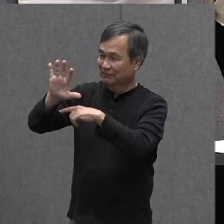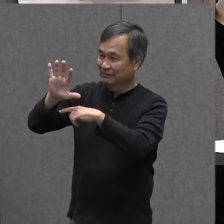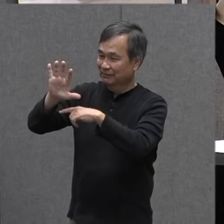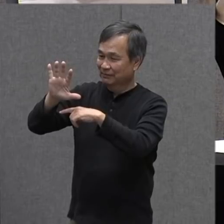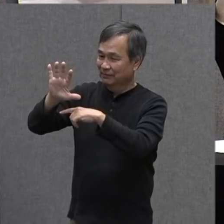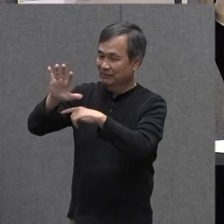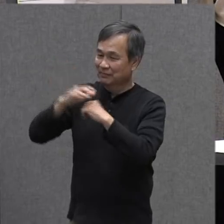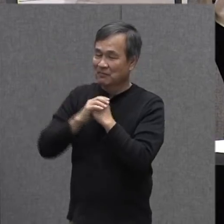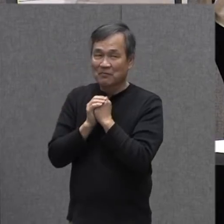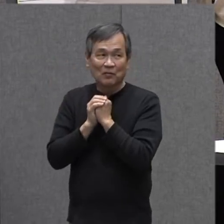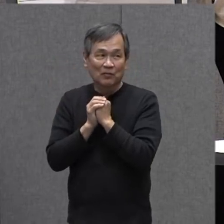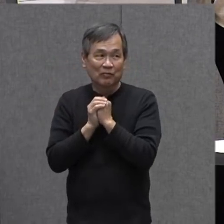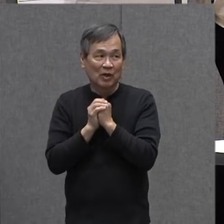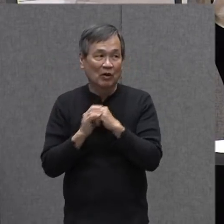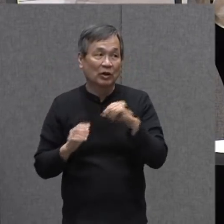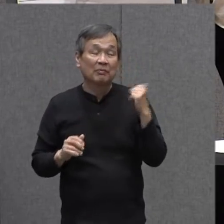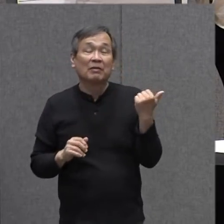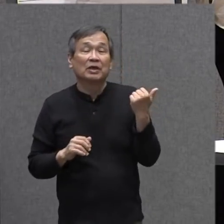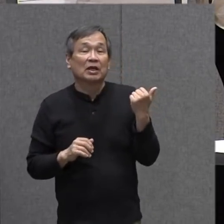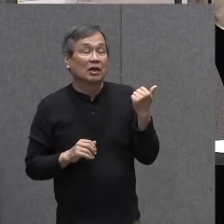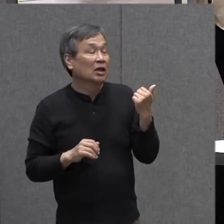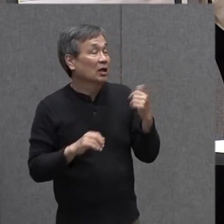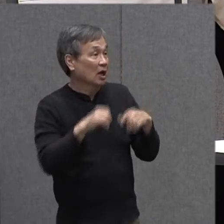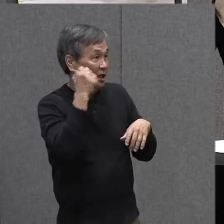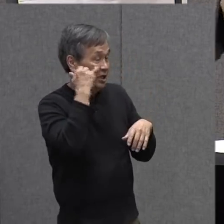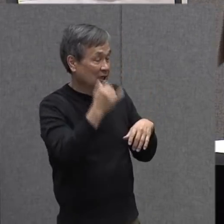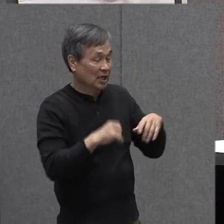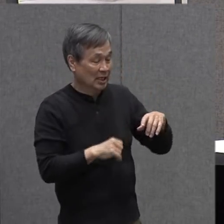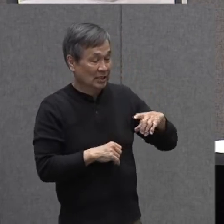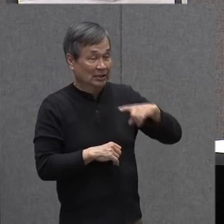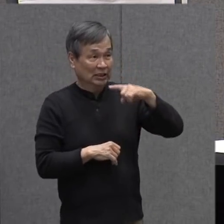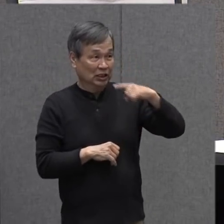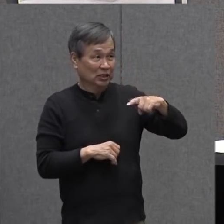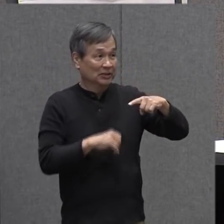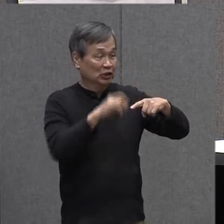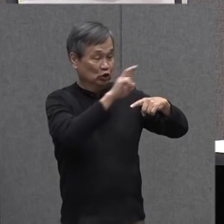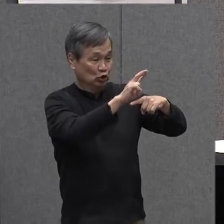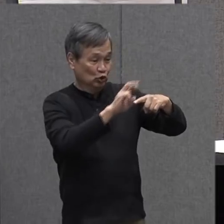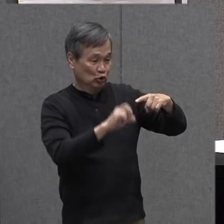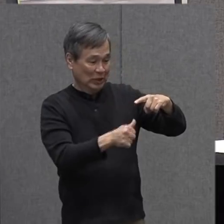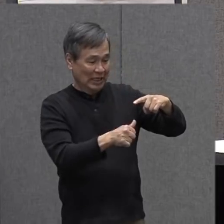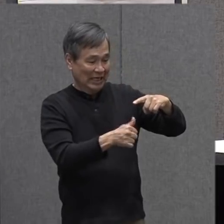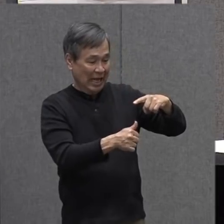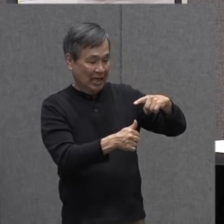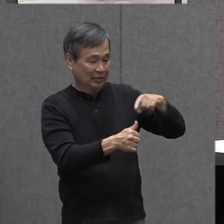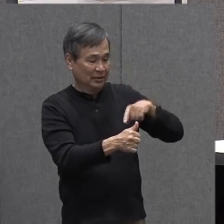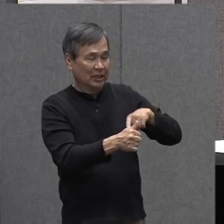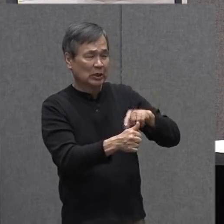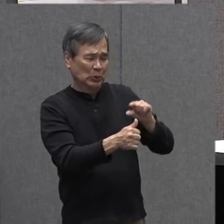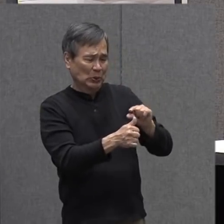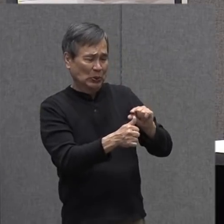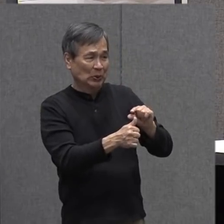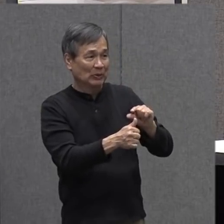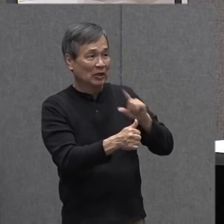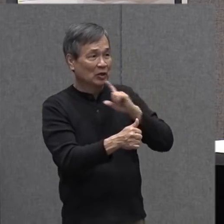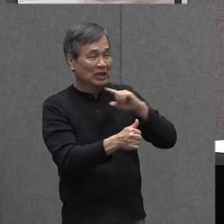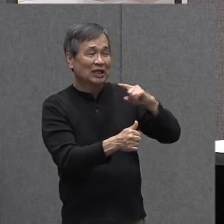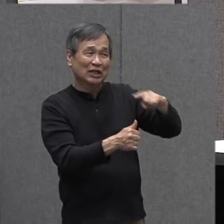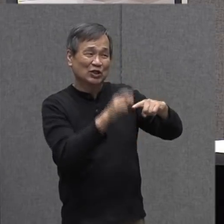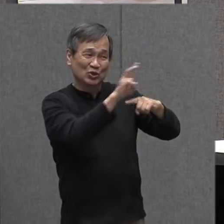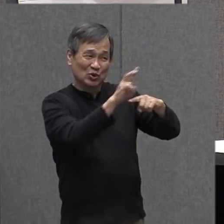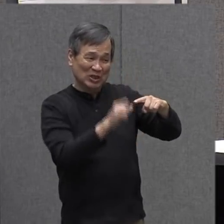always in a downward direction? How is gravity a force? What's the difference between our weight